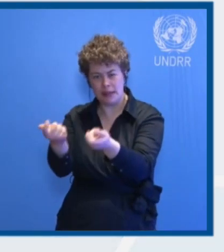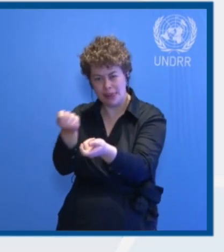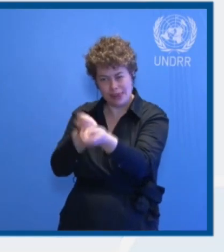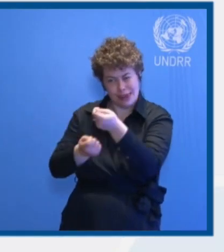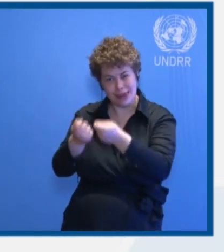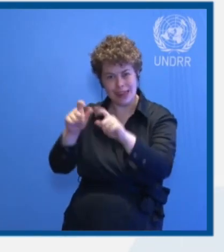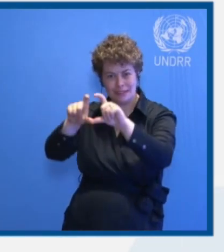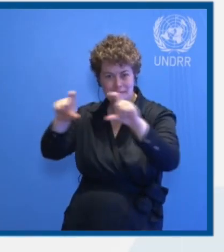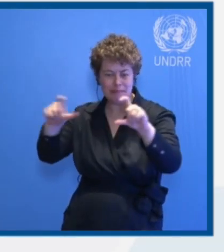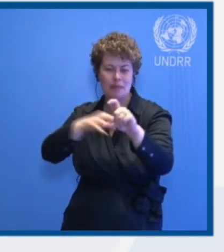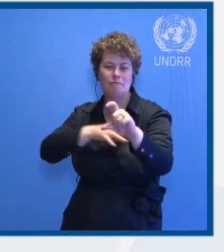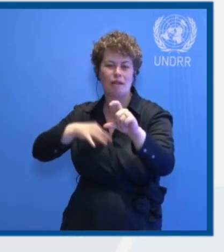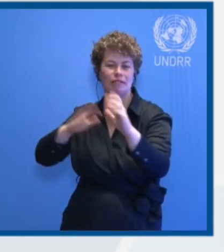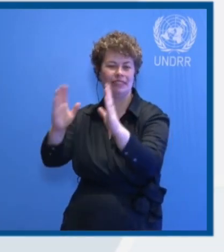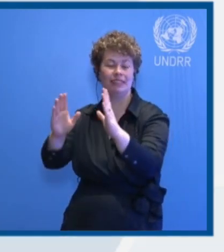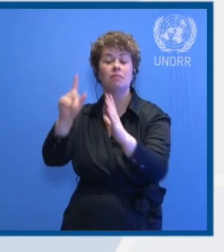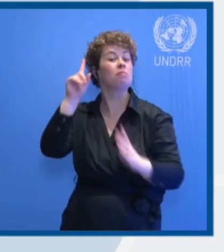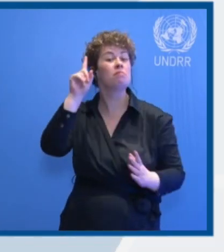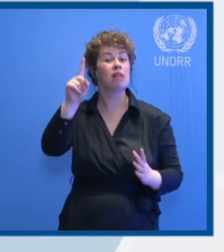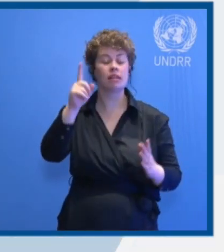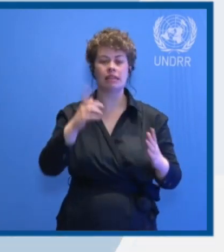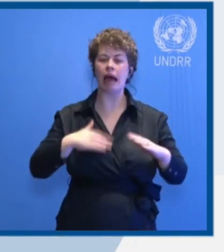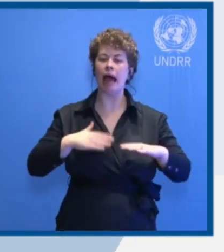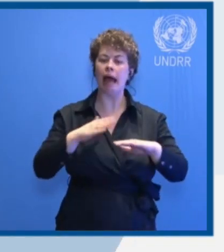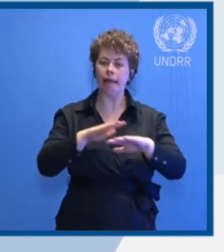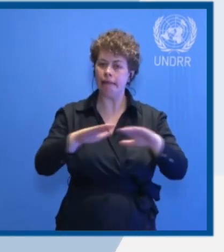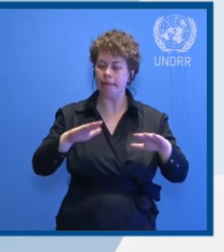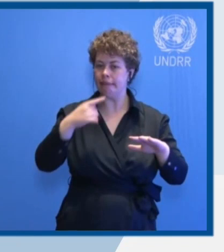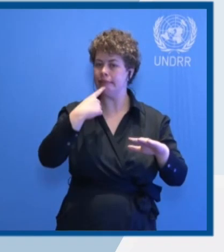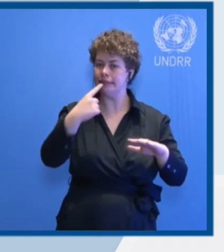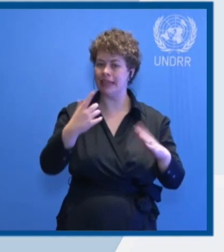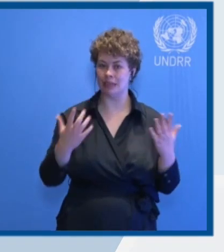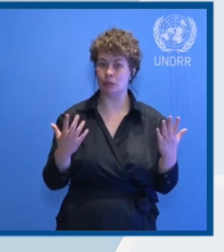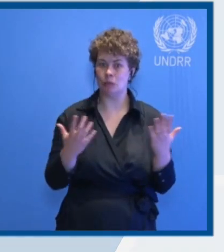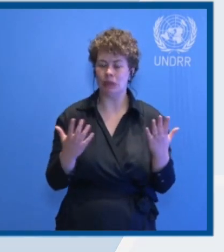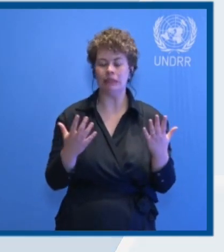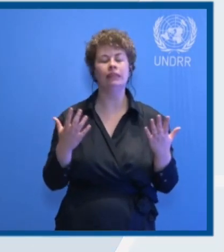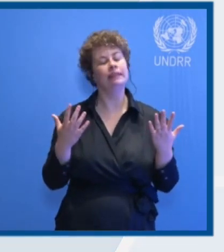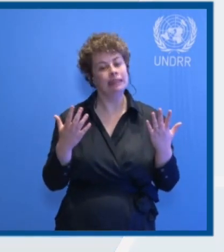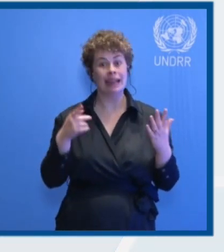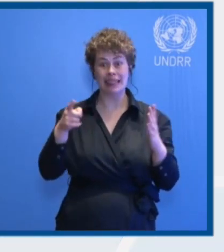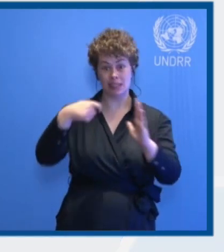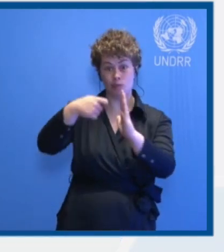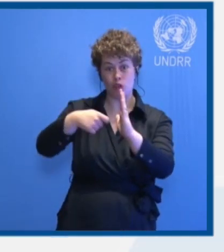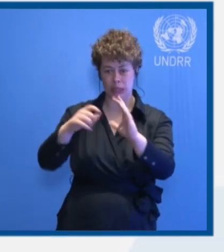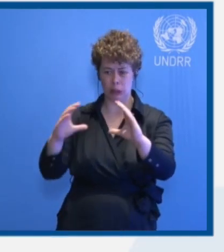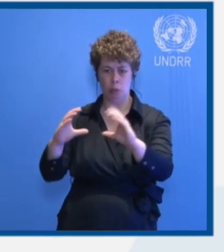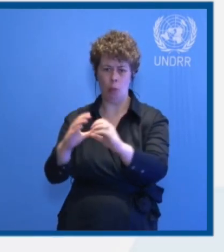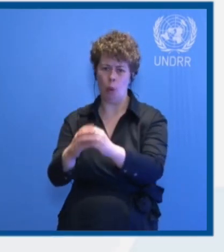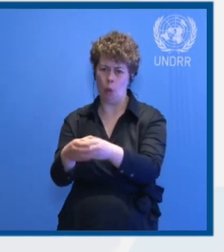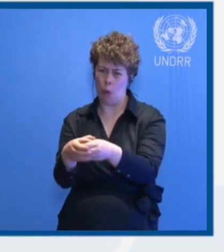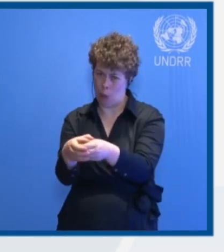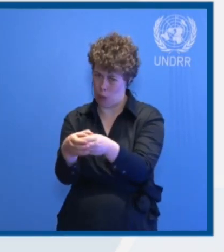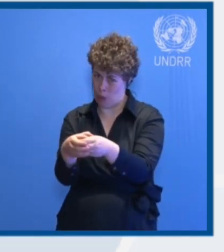mention bundling. Another barrier on the financial side is the fact that these projects are so small. And the minimum ticket size